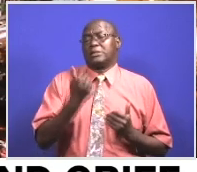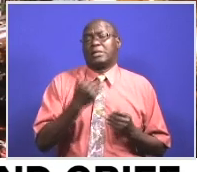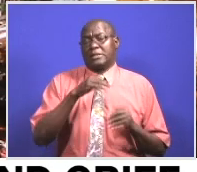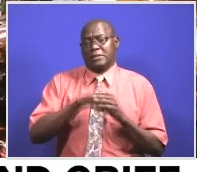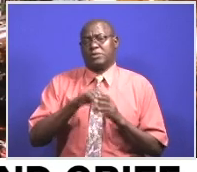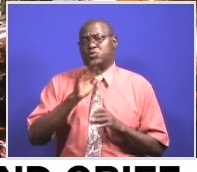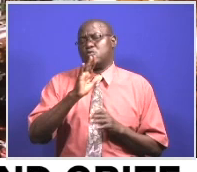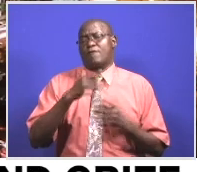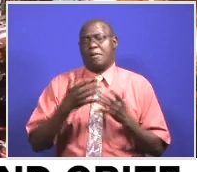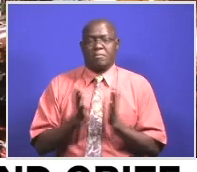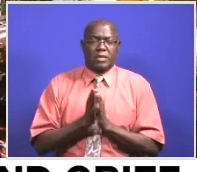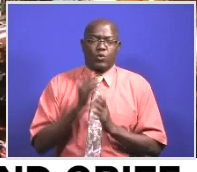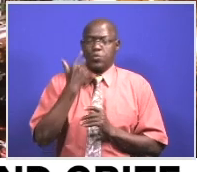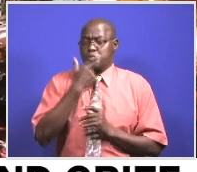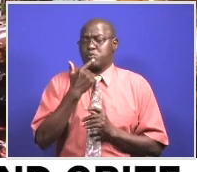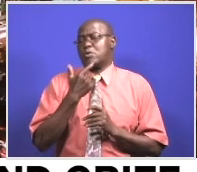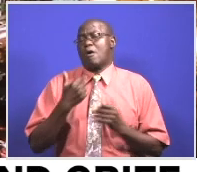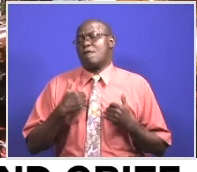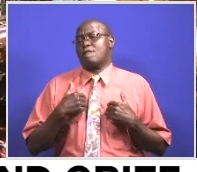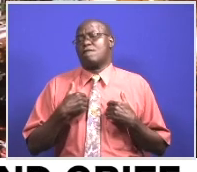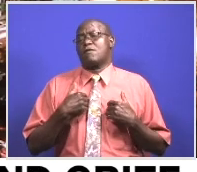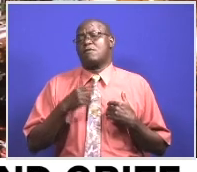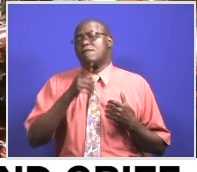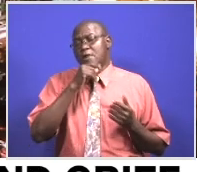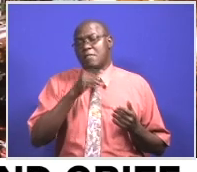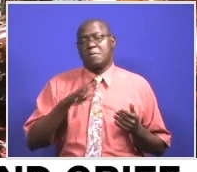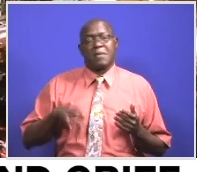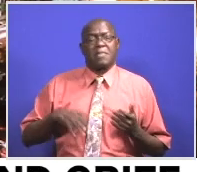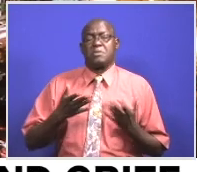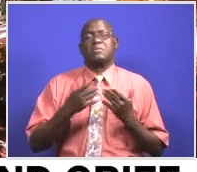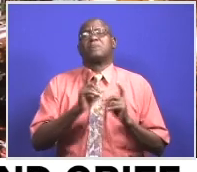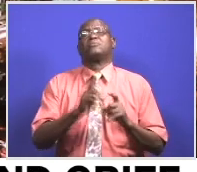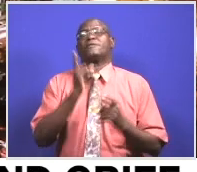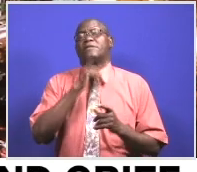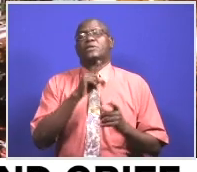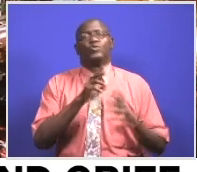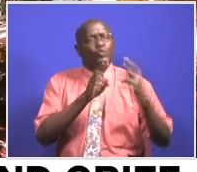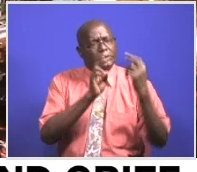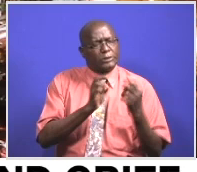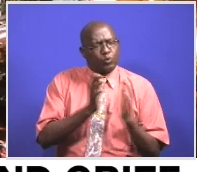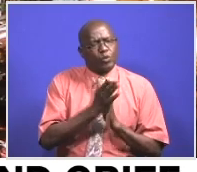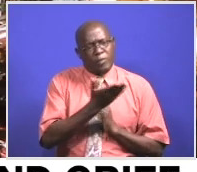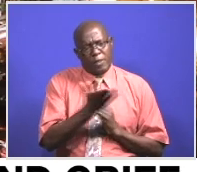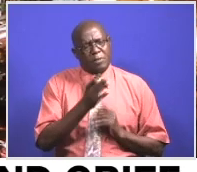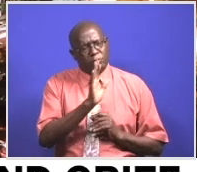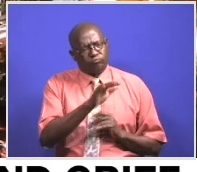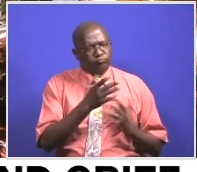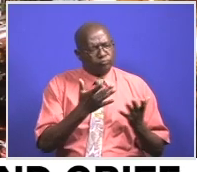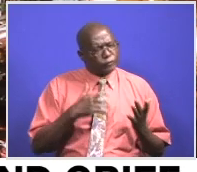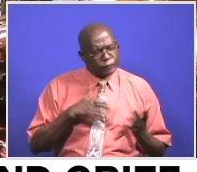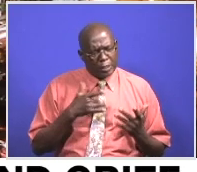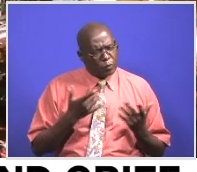a loved one, you need to help them grieve. Sit with them and ask them, how are you